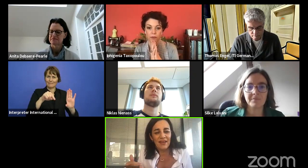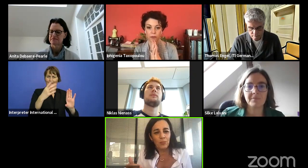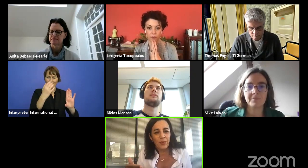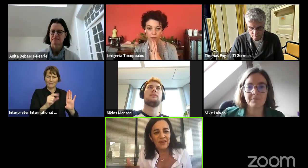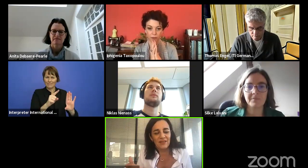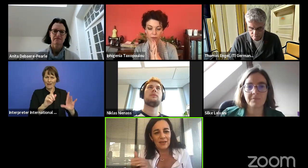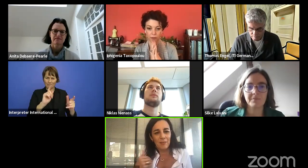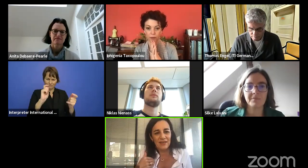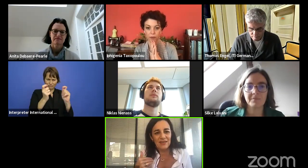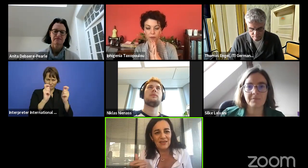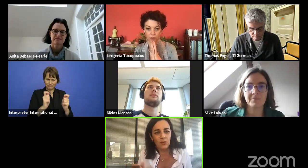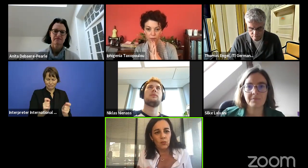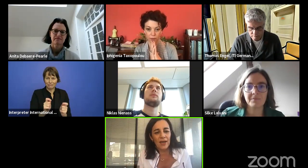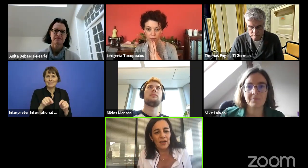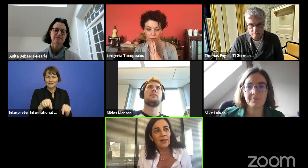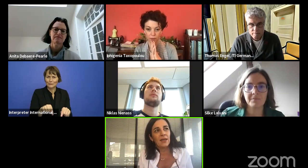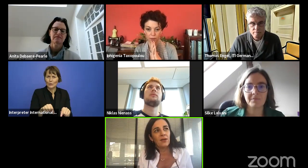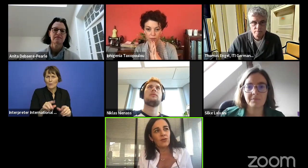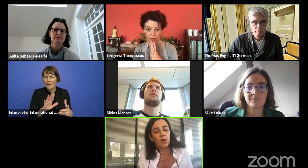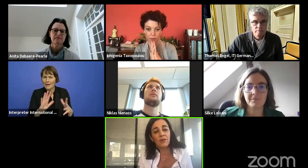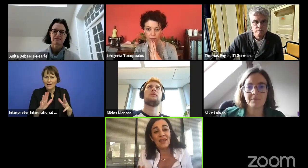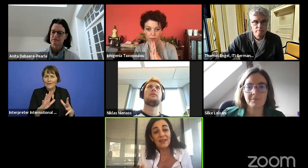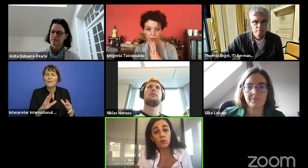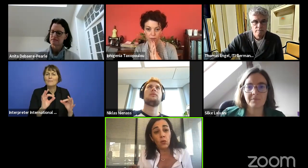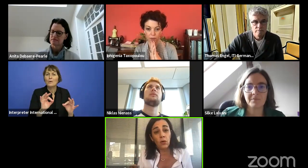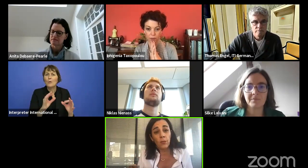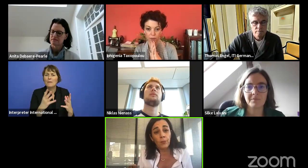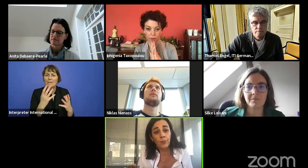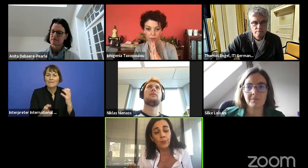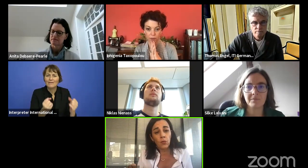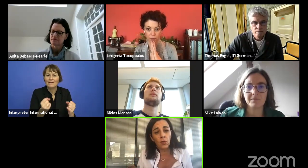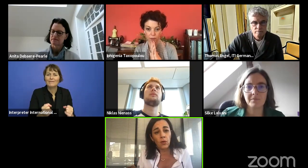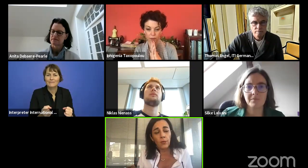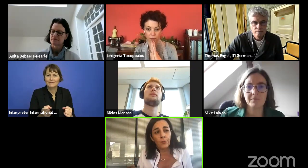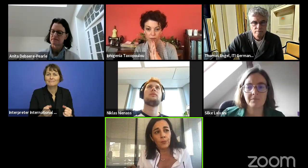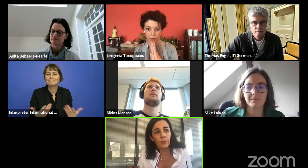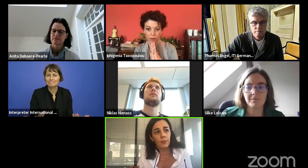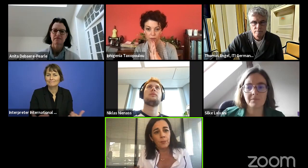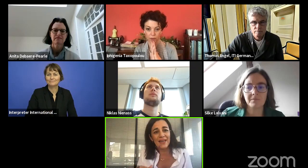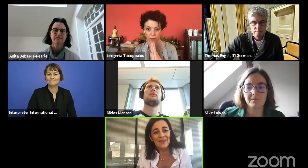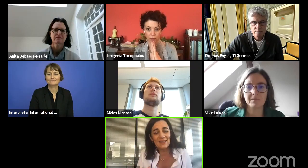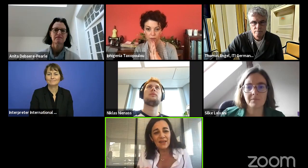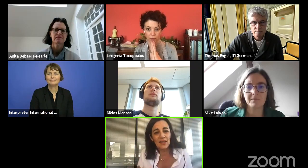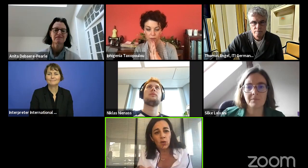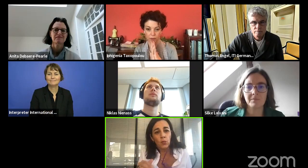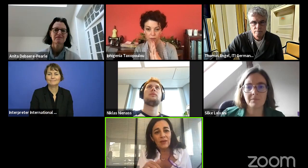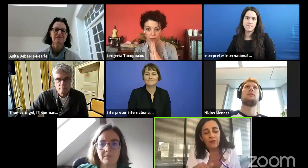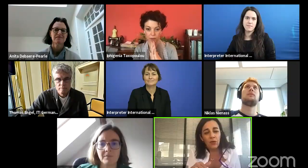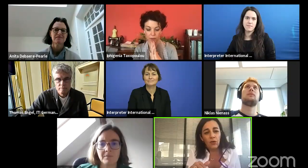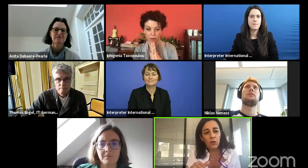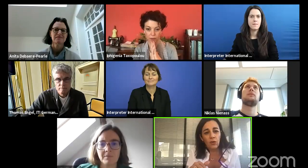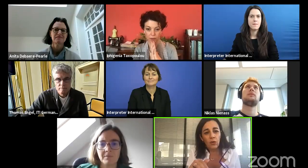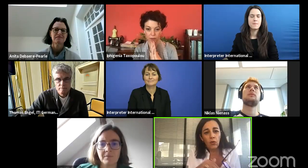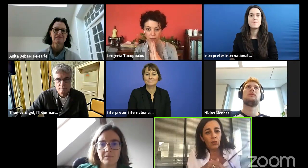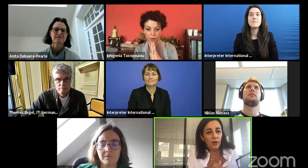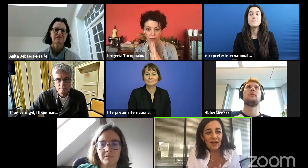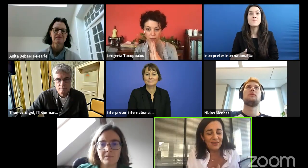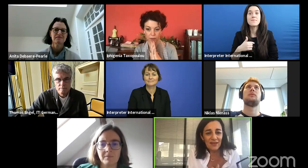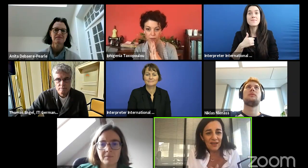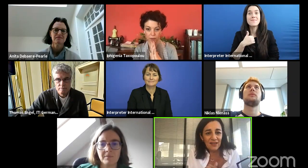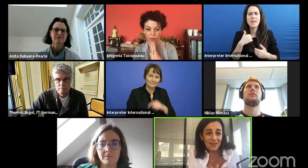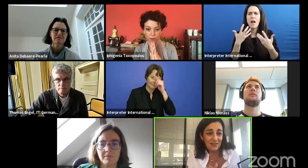this experience in my city where some sets were built with